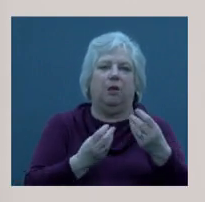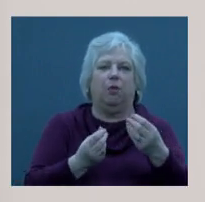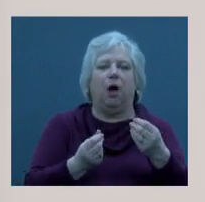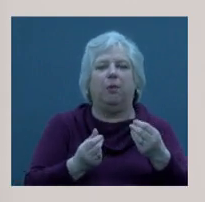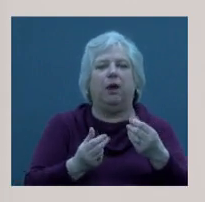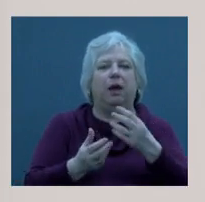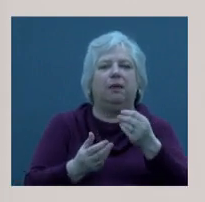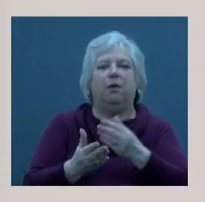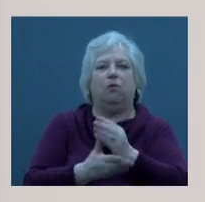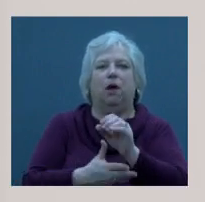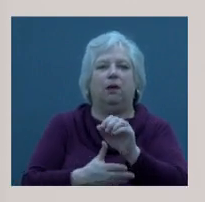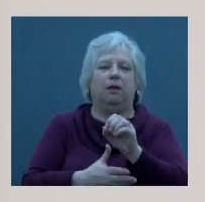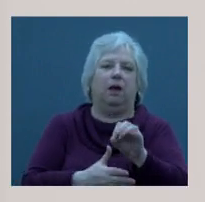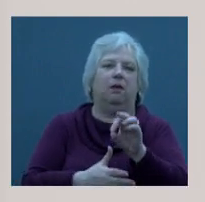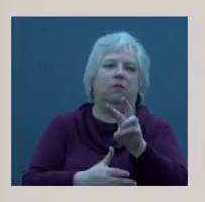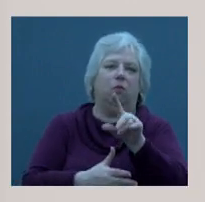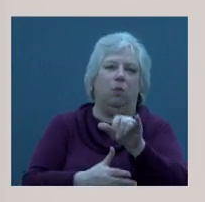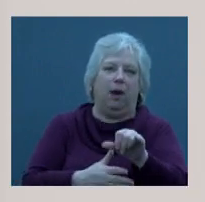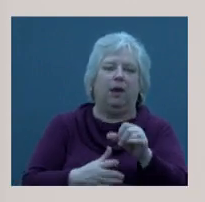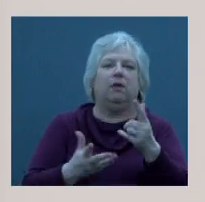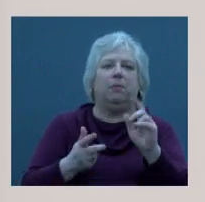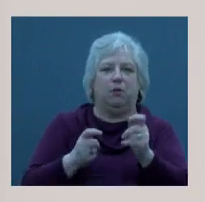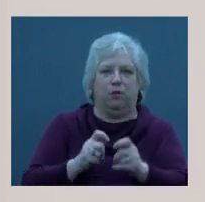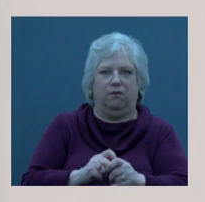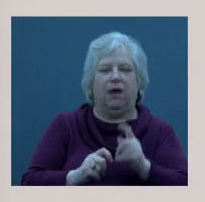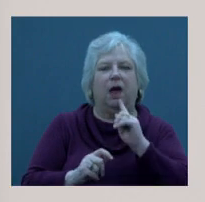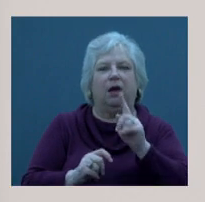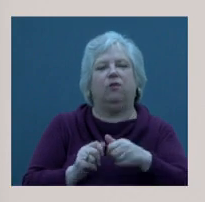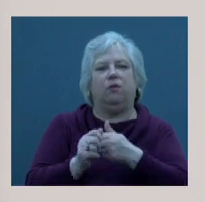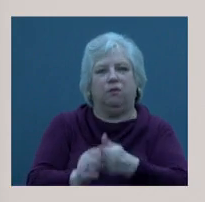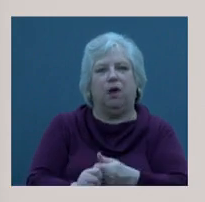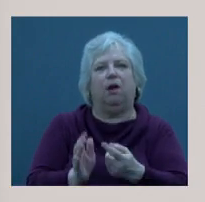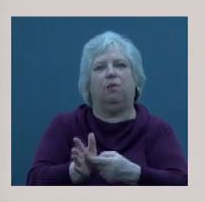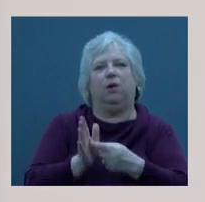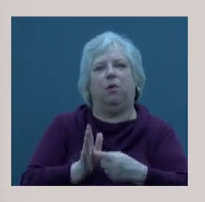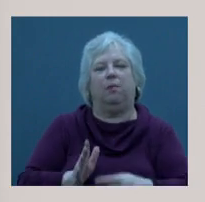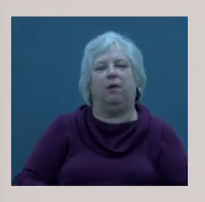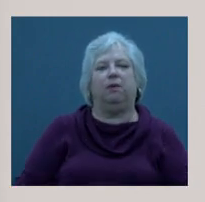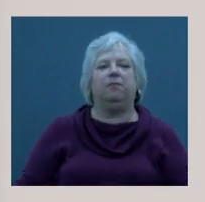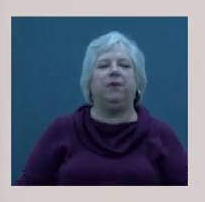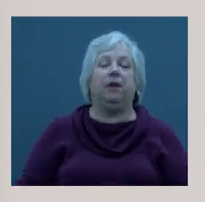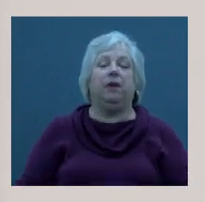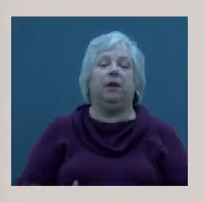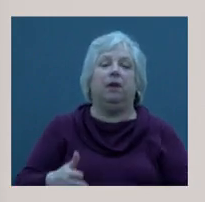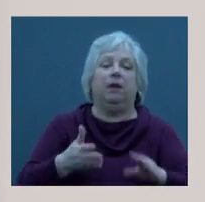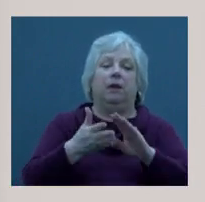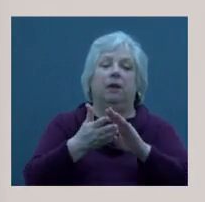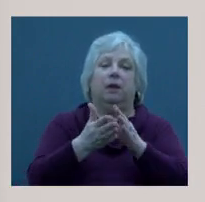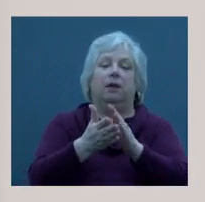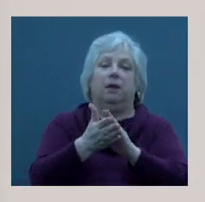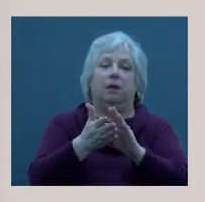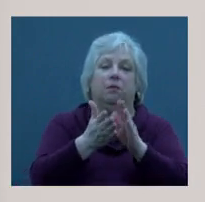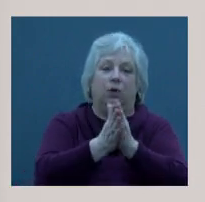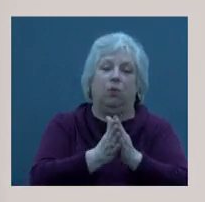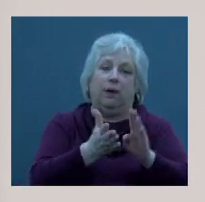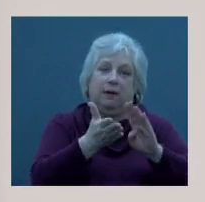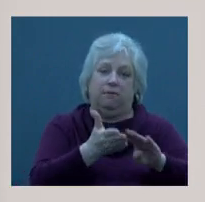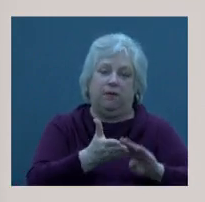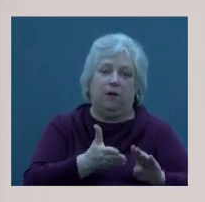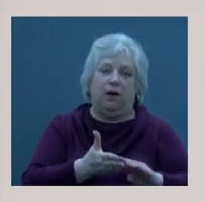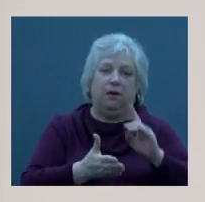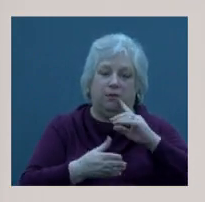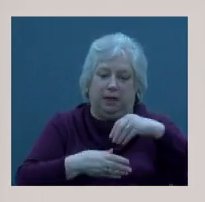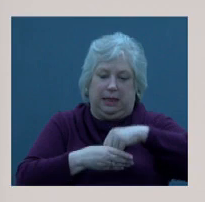way has also been revised for compliance. The variance is requested for the landscaping for